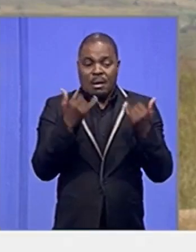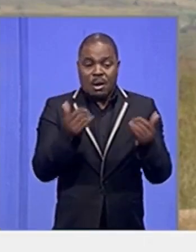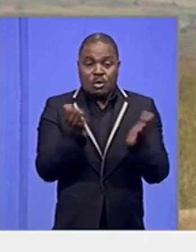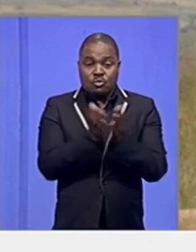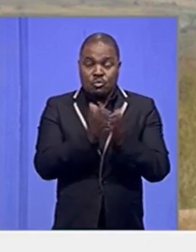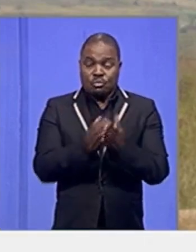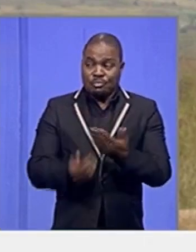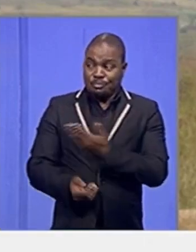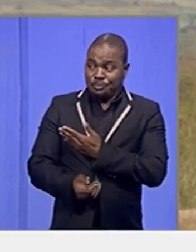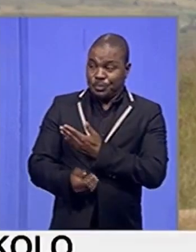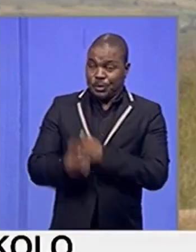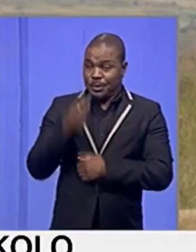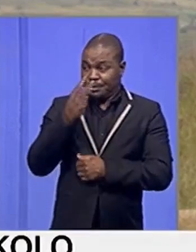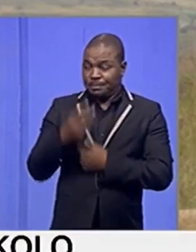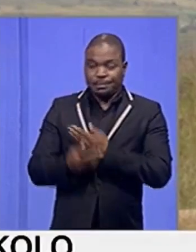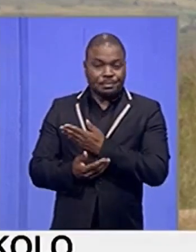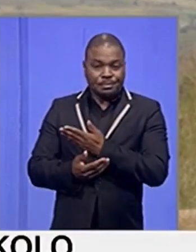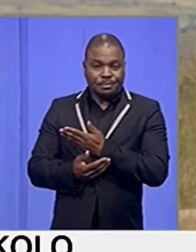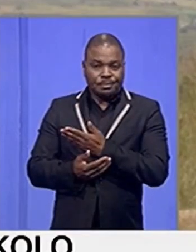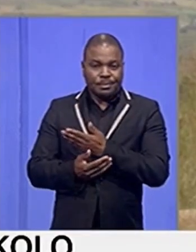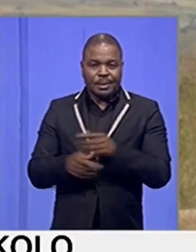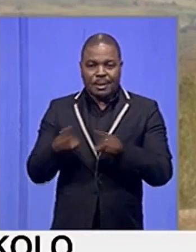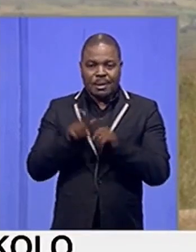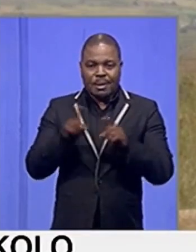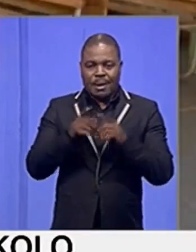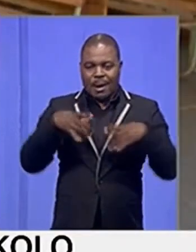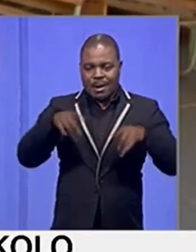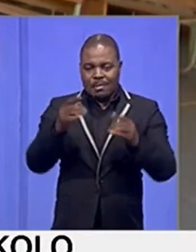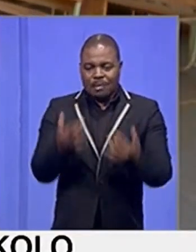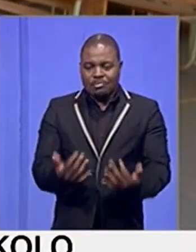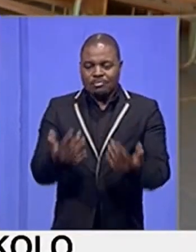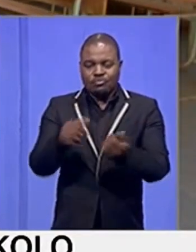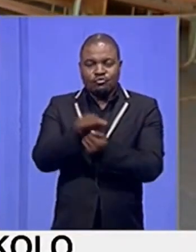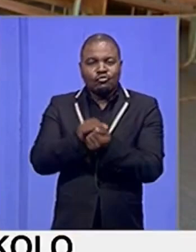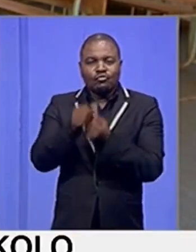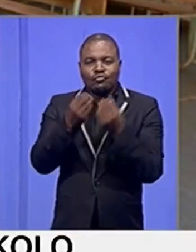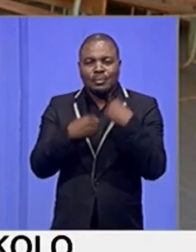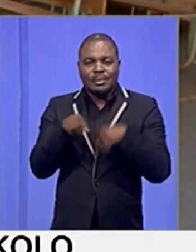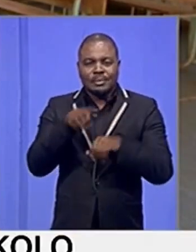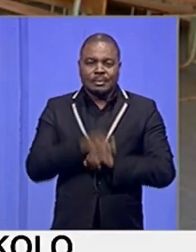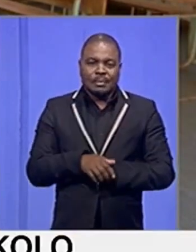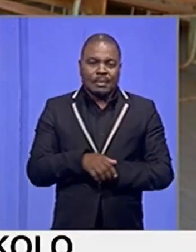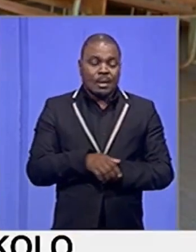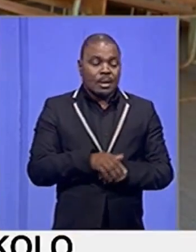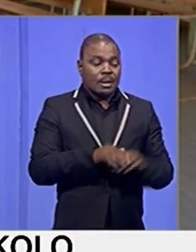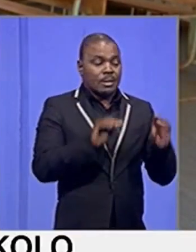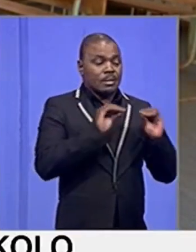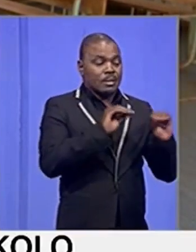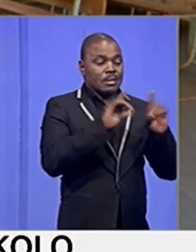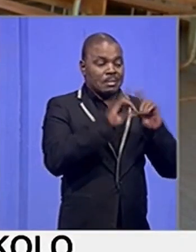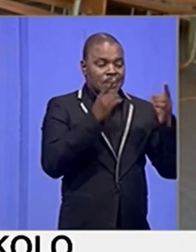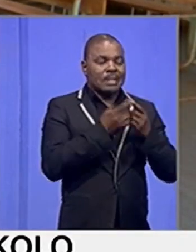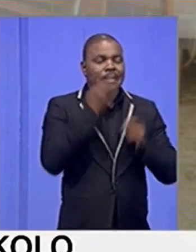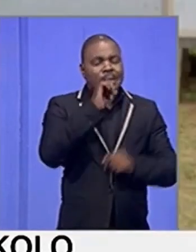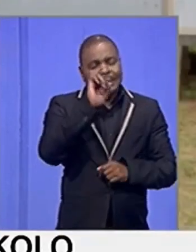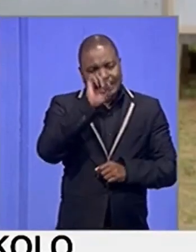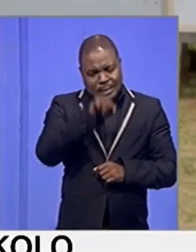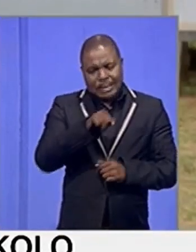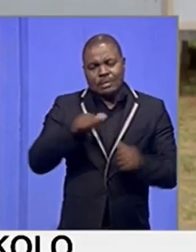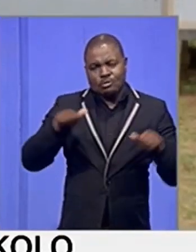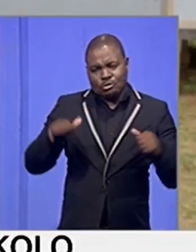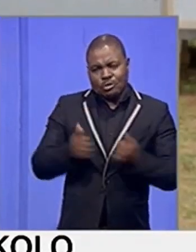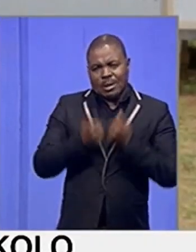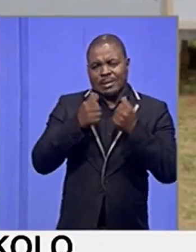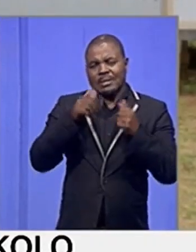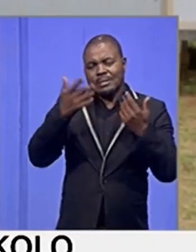now, when we look, is the grazing land. Le re go lobea lo gore ya thuto e pegelela gore e gare e shogana le ditlhotlho tsa